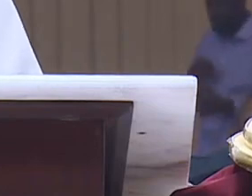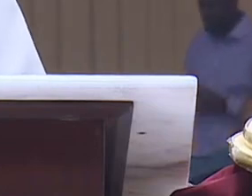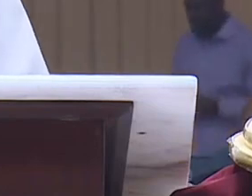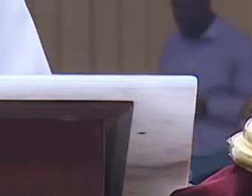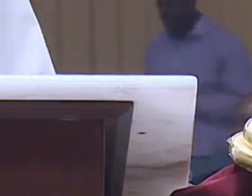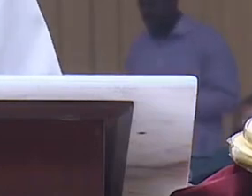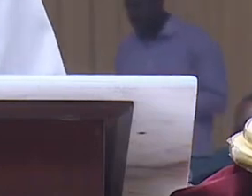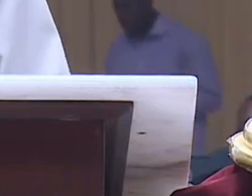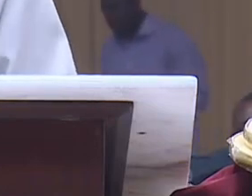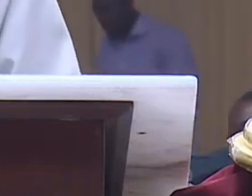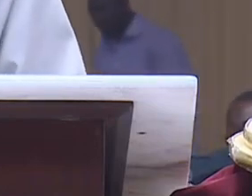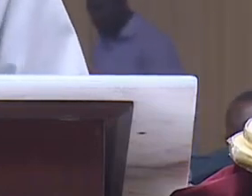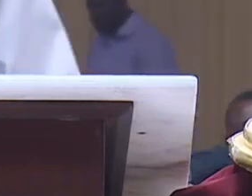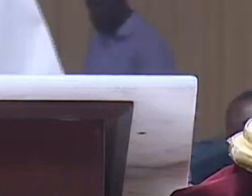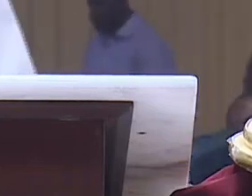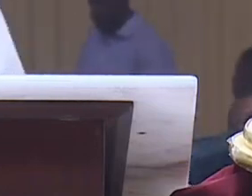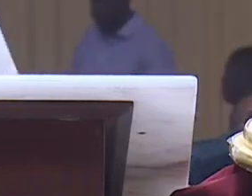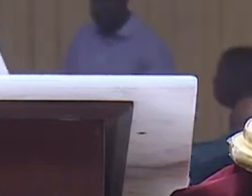Thank you,